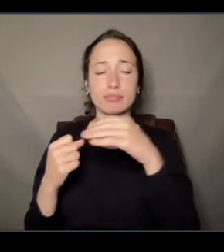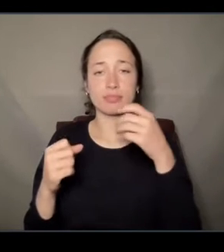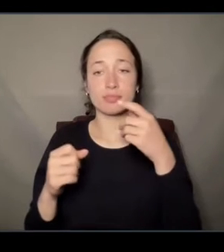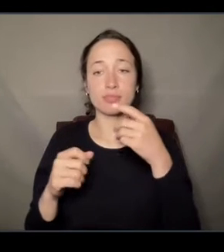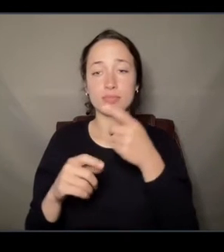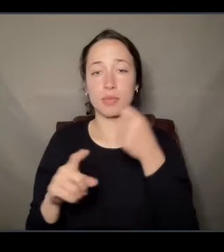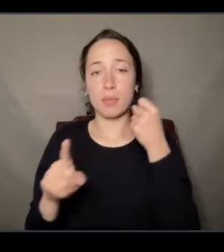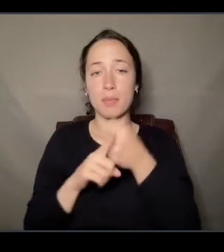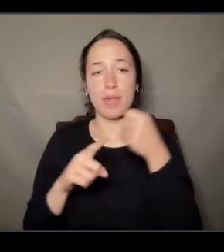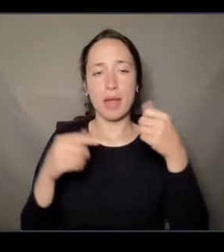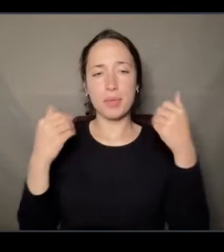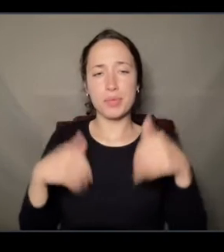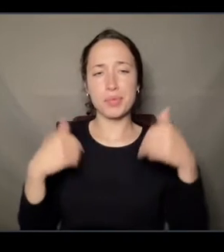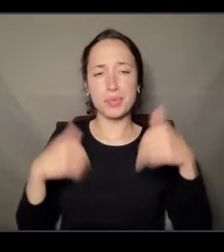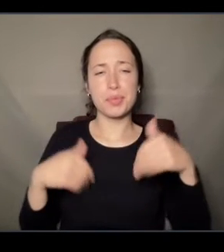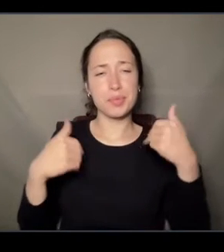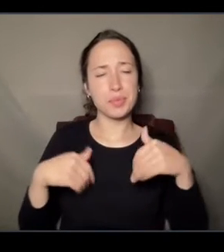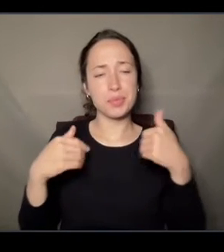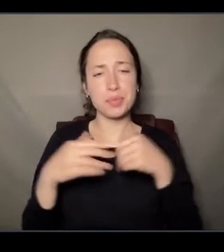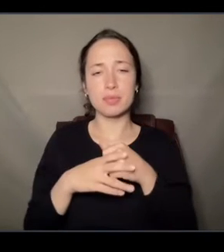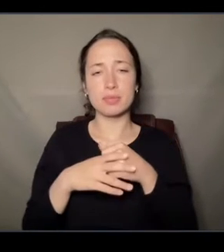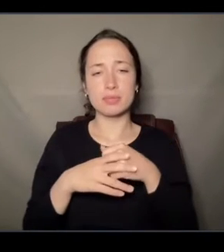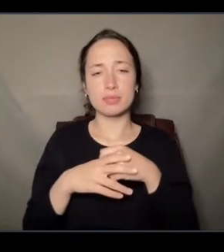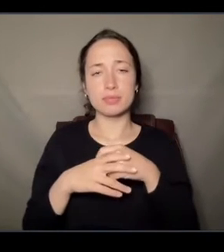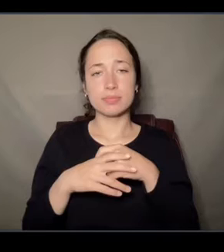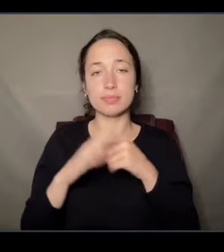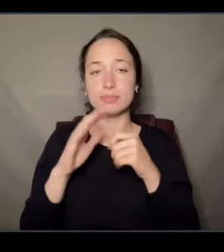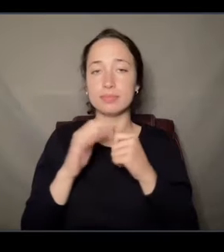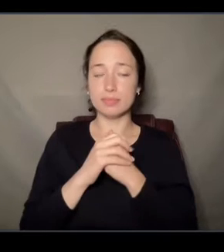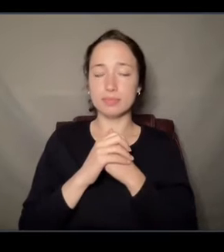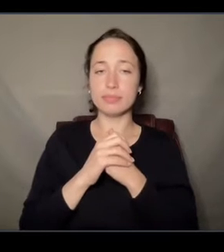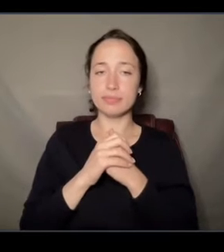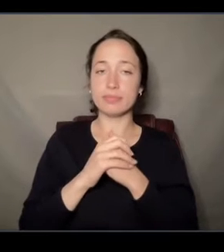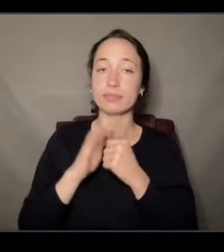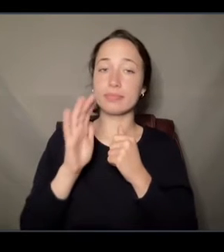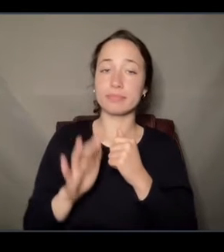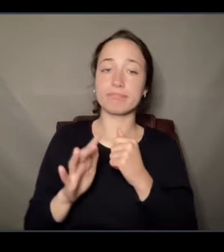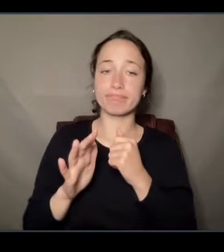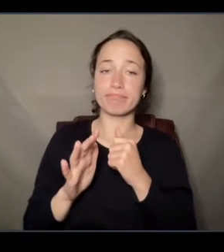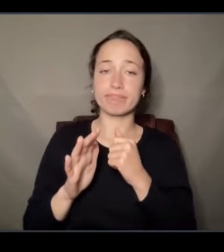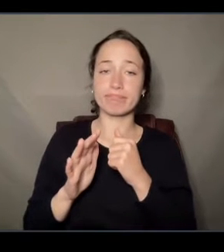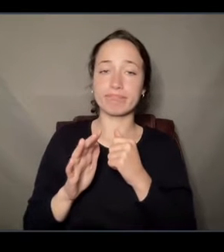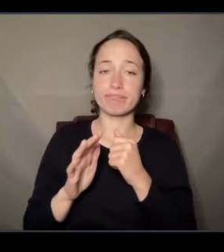know the limit of the impact you are having on people.